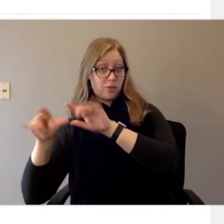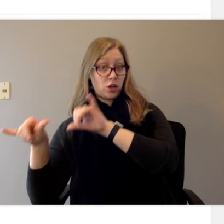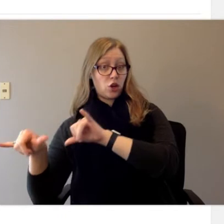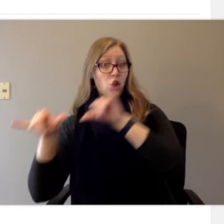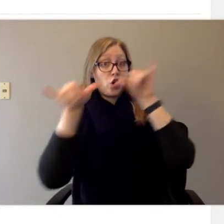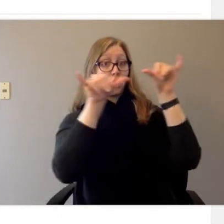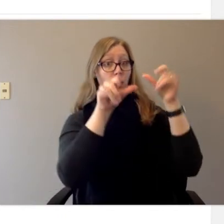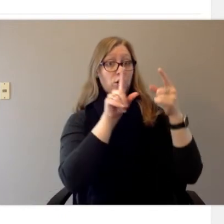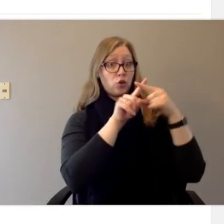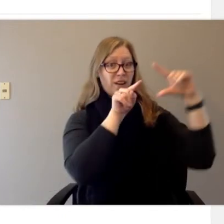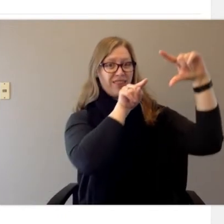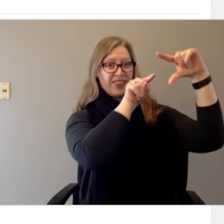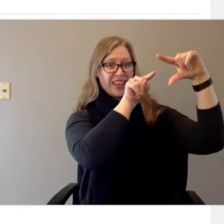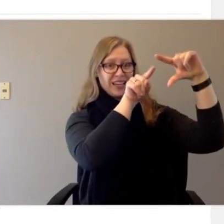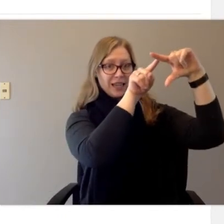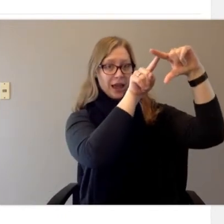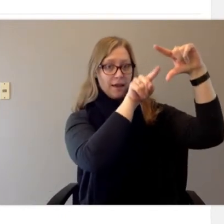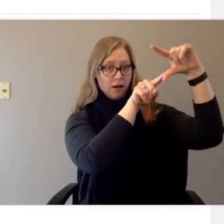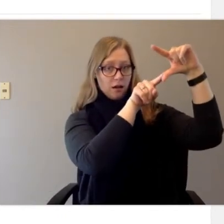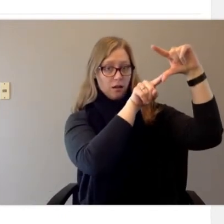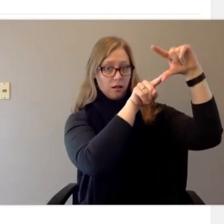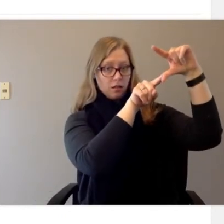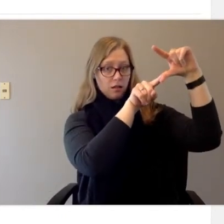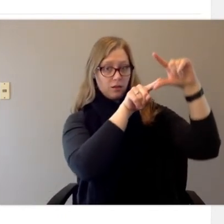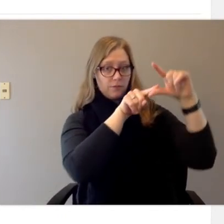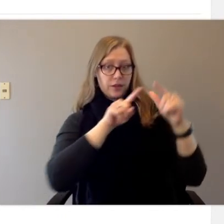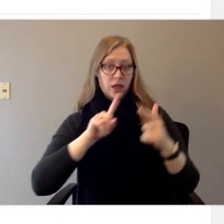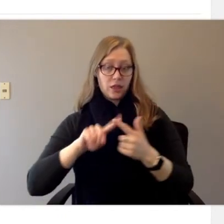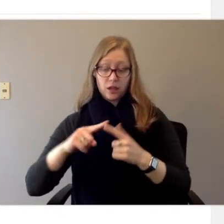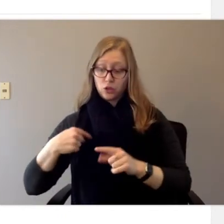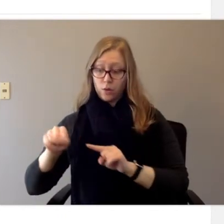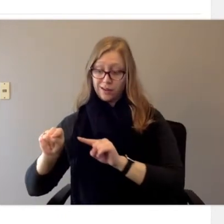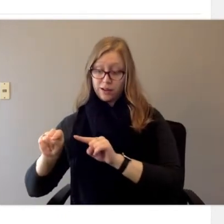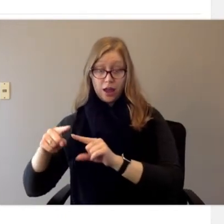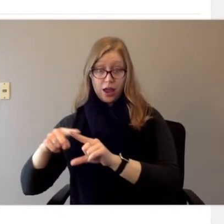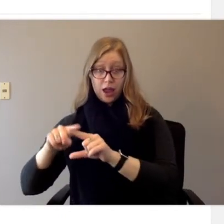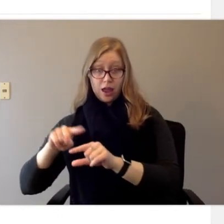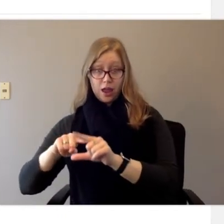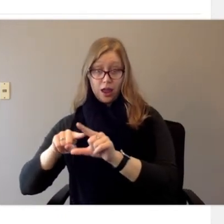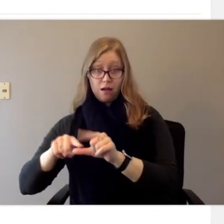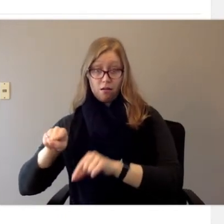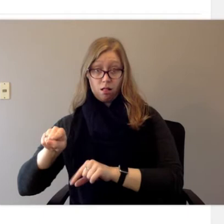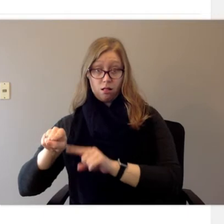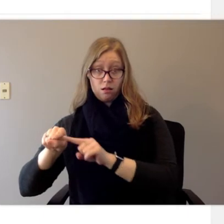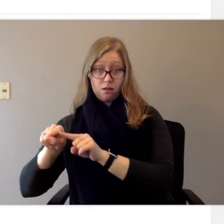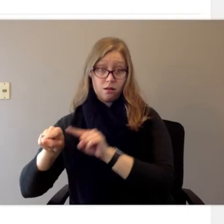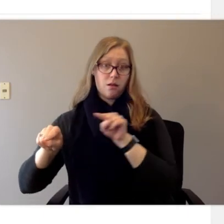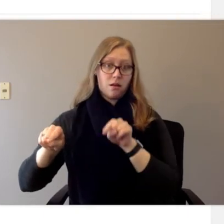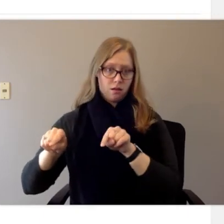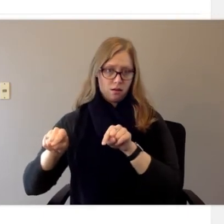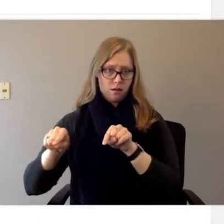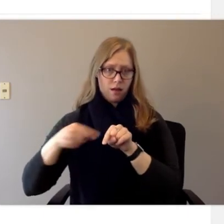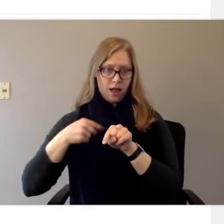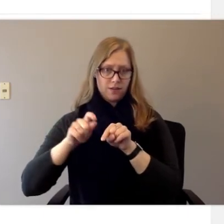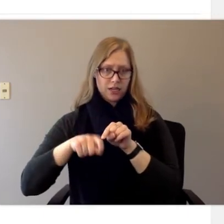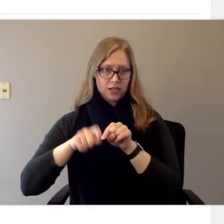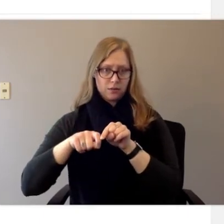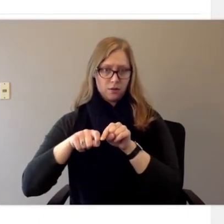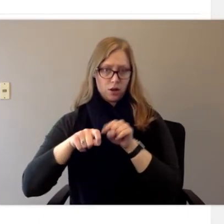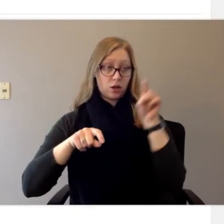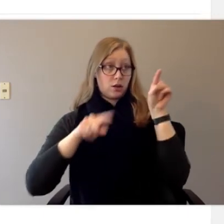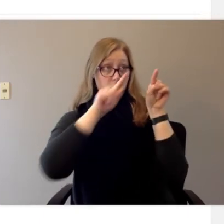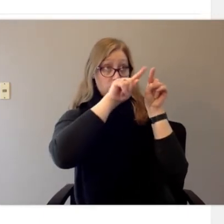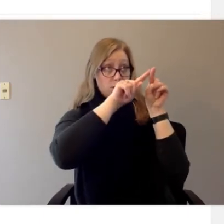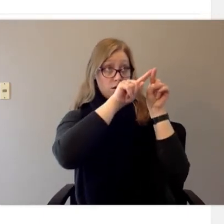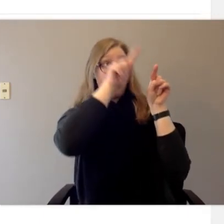Then as I go counterclockwise here, this next side has a tick mark. Counterclockwise, this next side